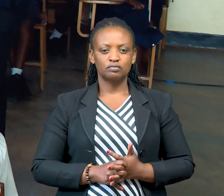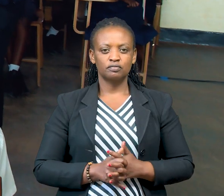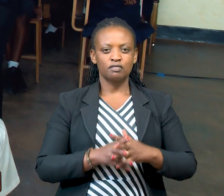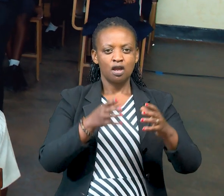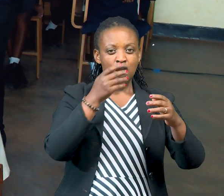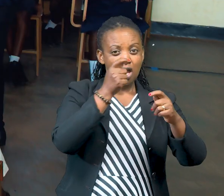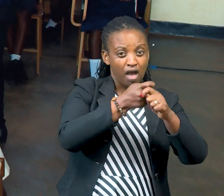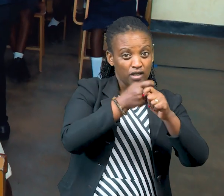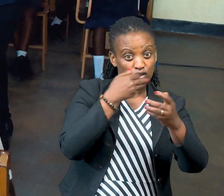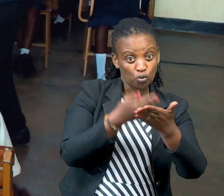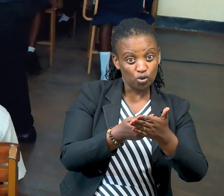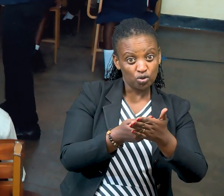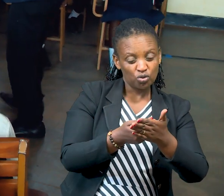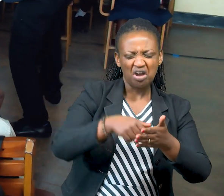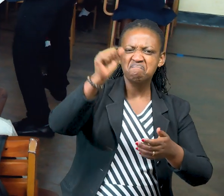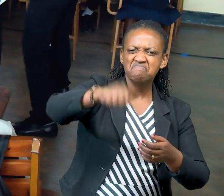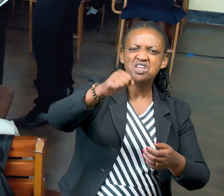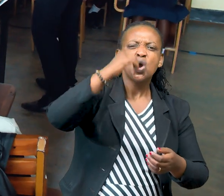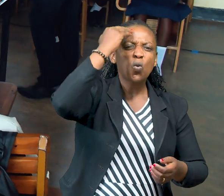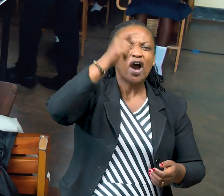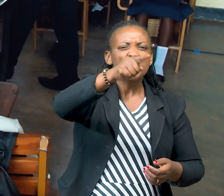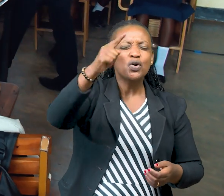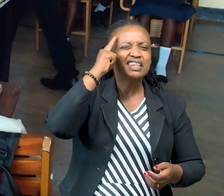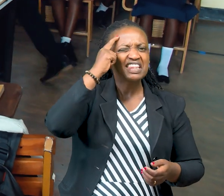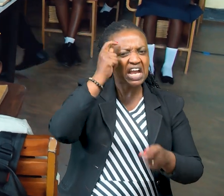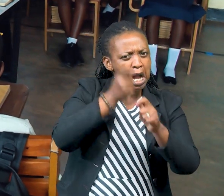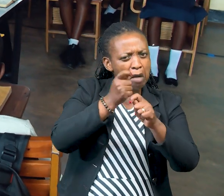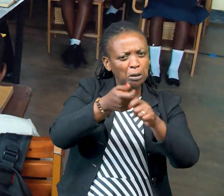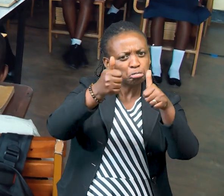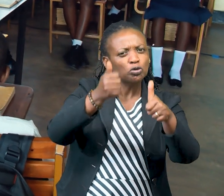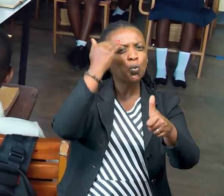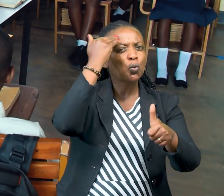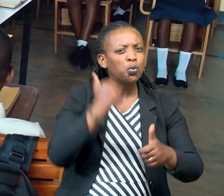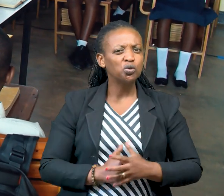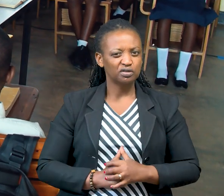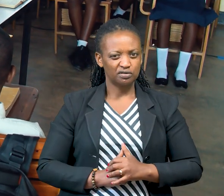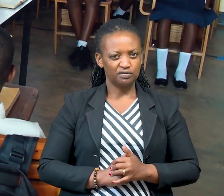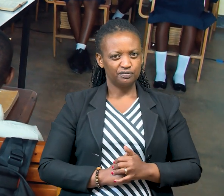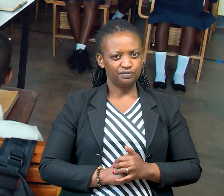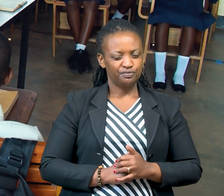good? Yes. Why do you think eggs are good? Why